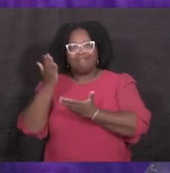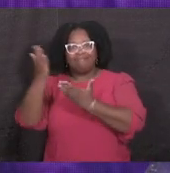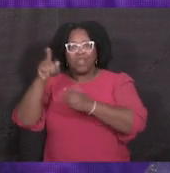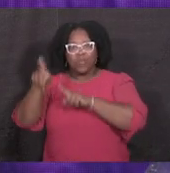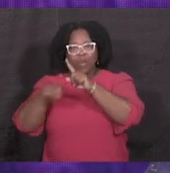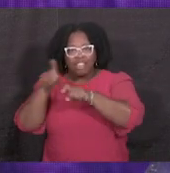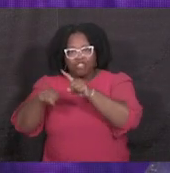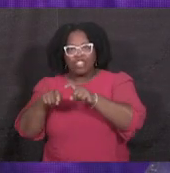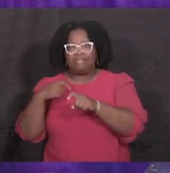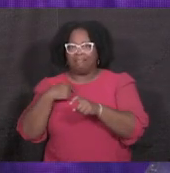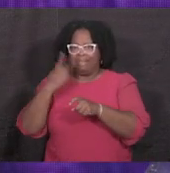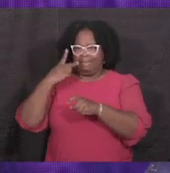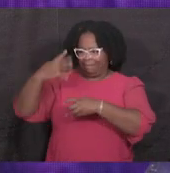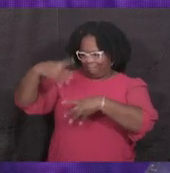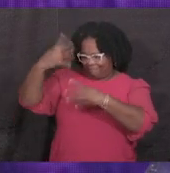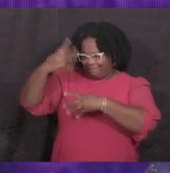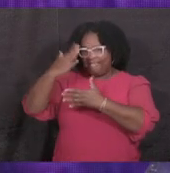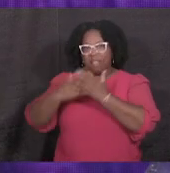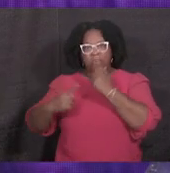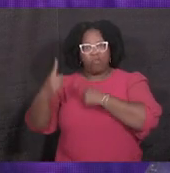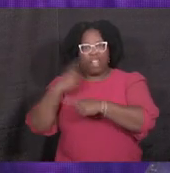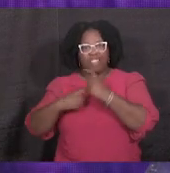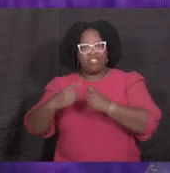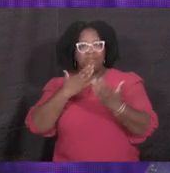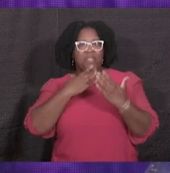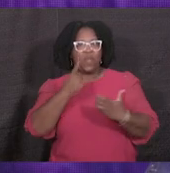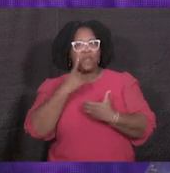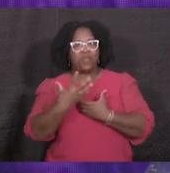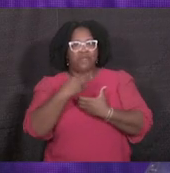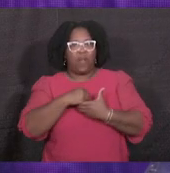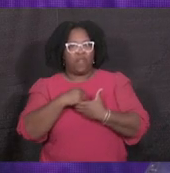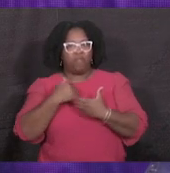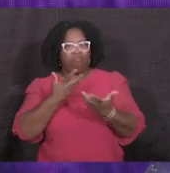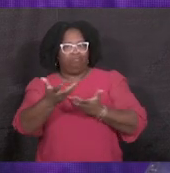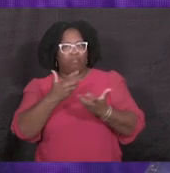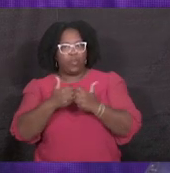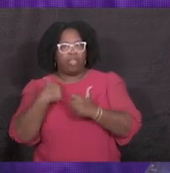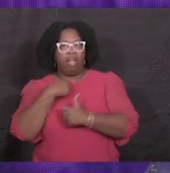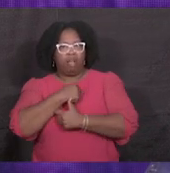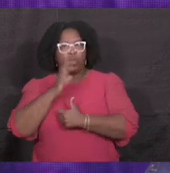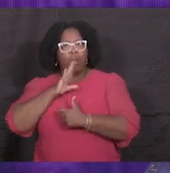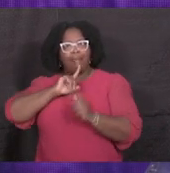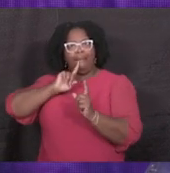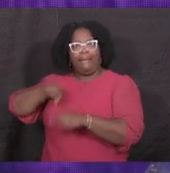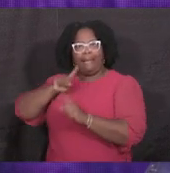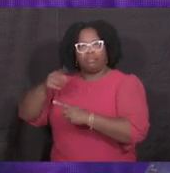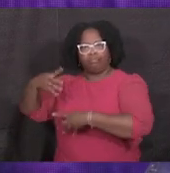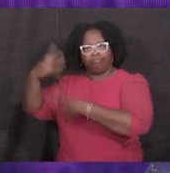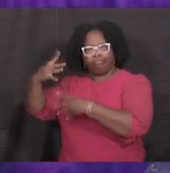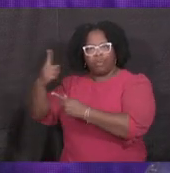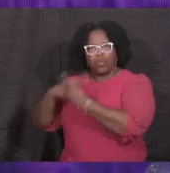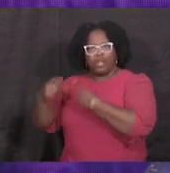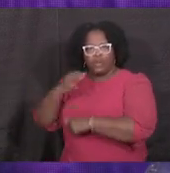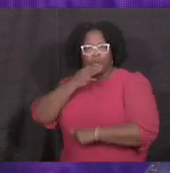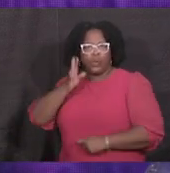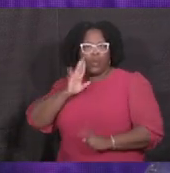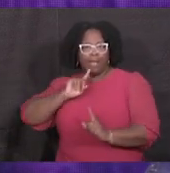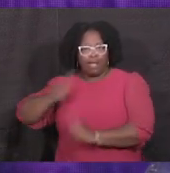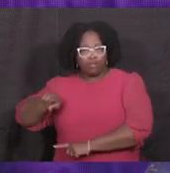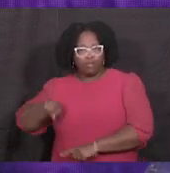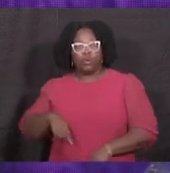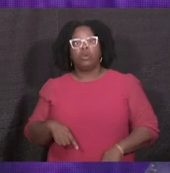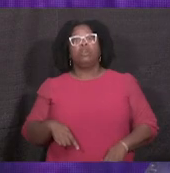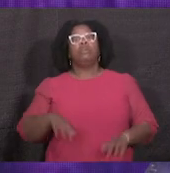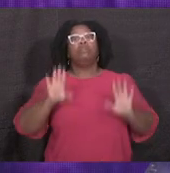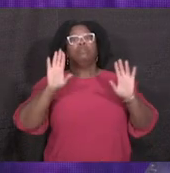Thank you so much for engaging with us in this conversation. We're going to get to a few of those questions in a moment. One of the things that I did want to talk